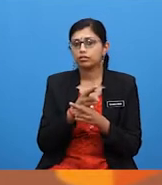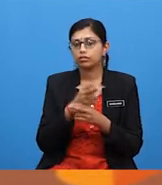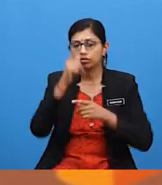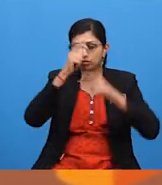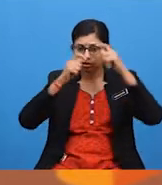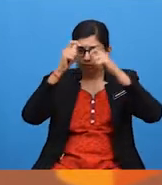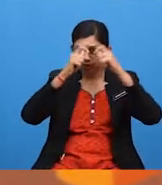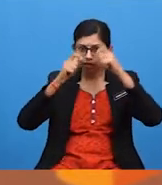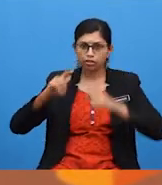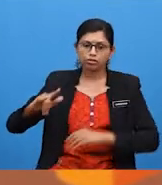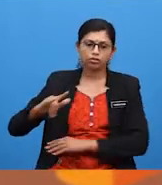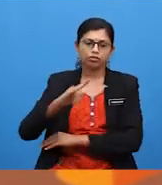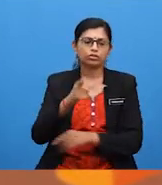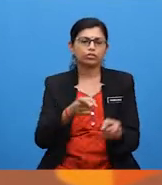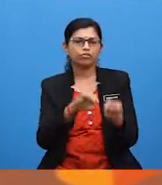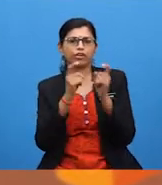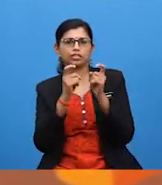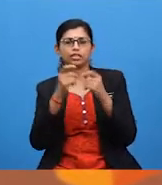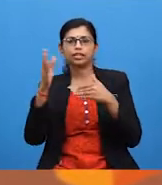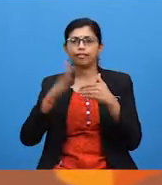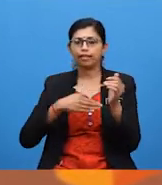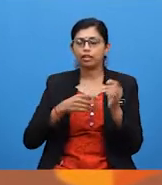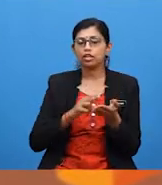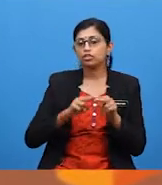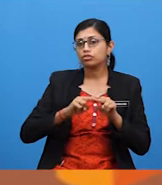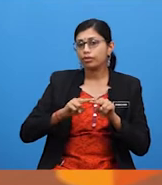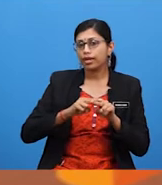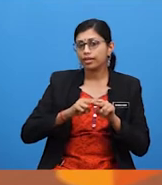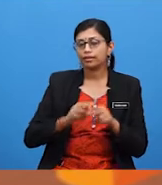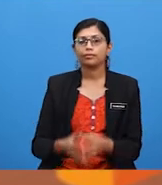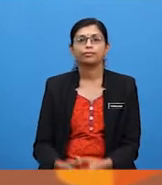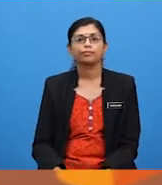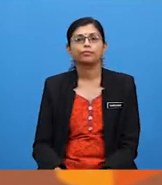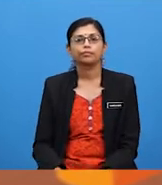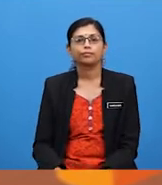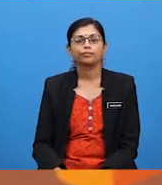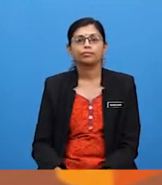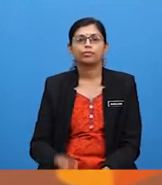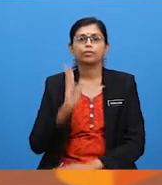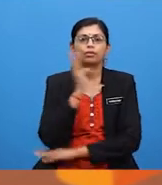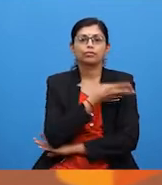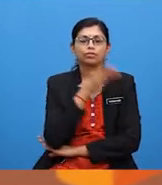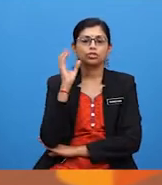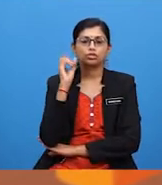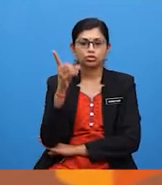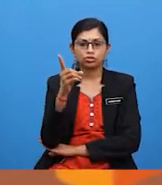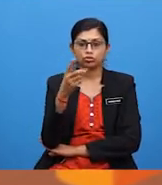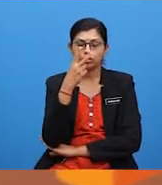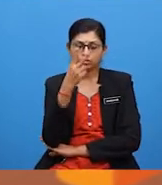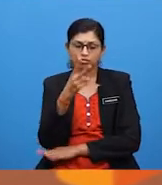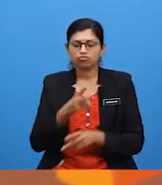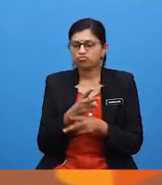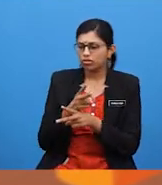Traveling by plane is faster than train. We should look after